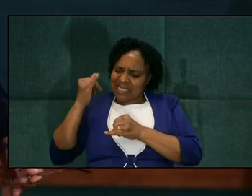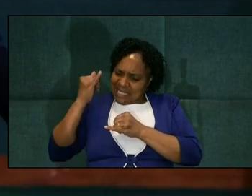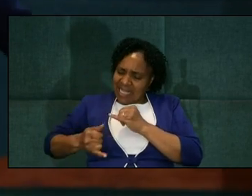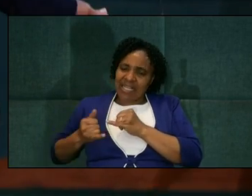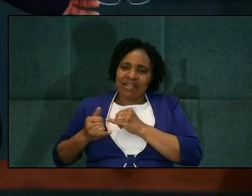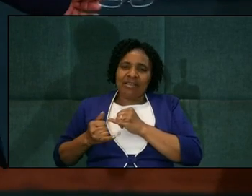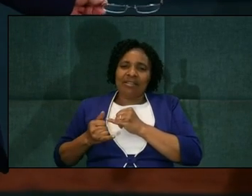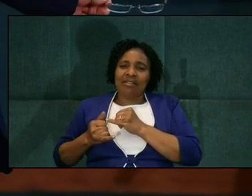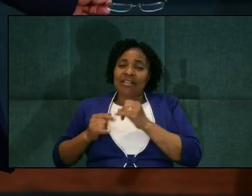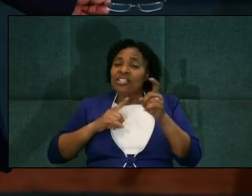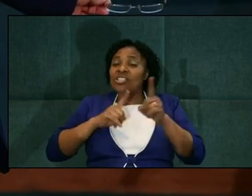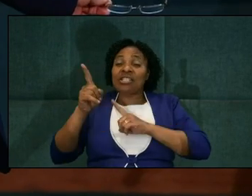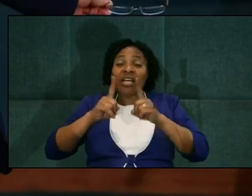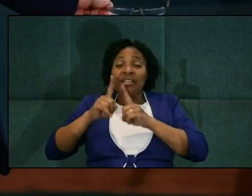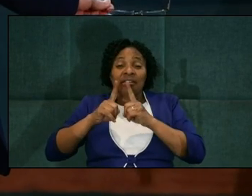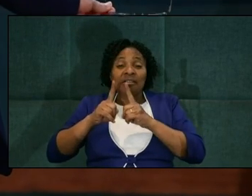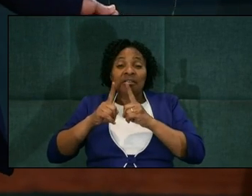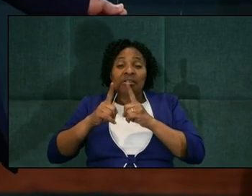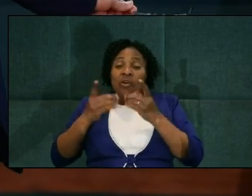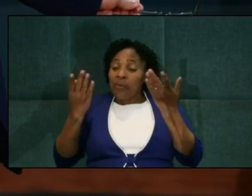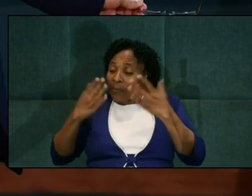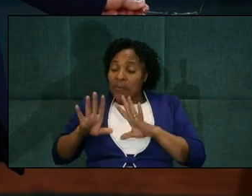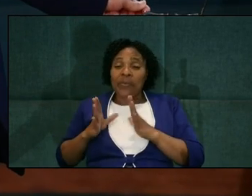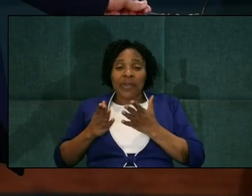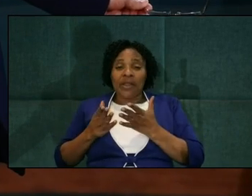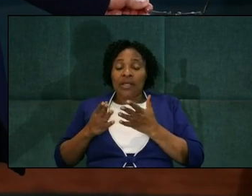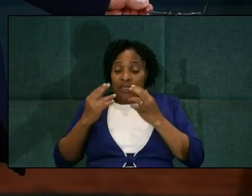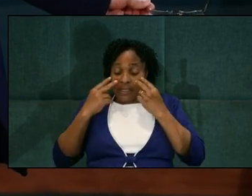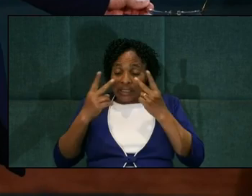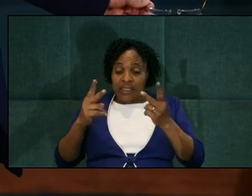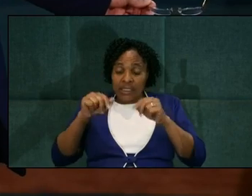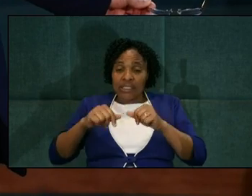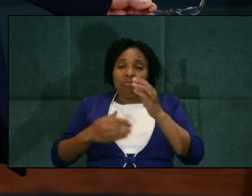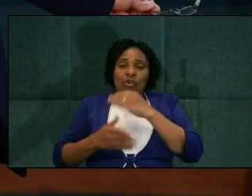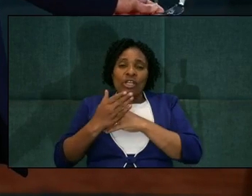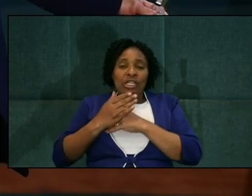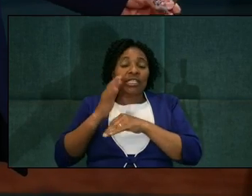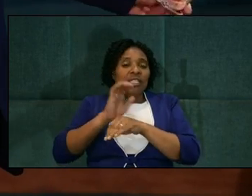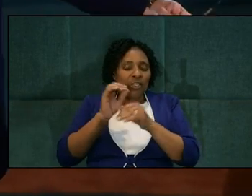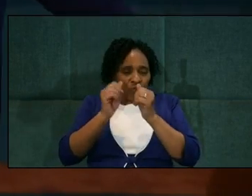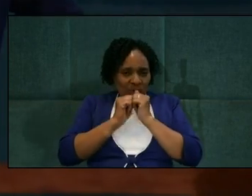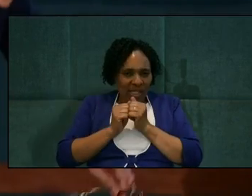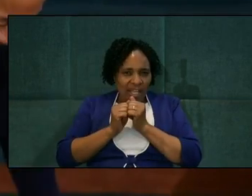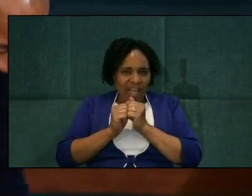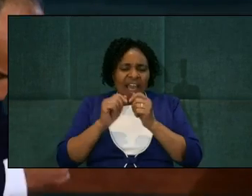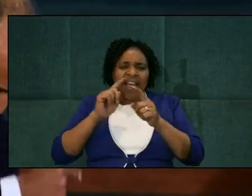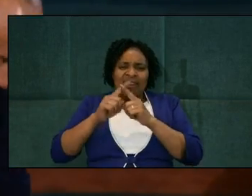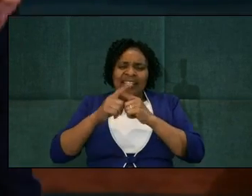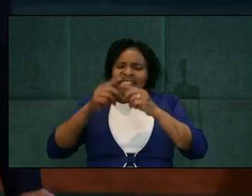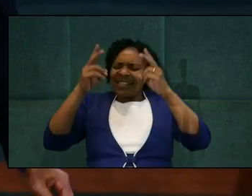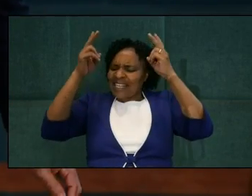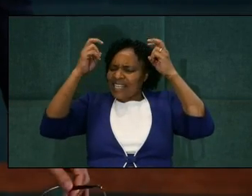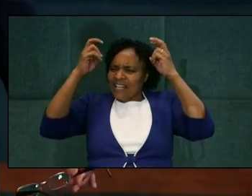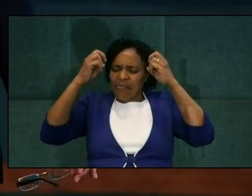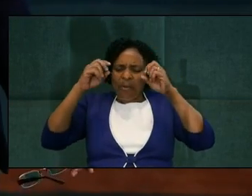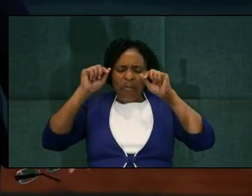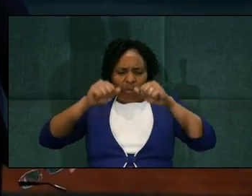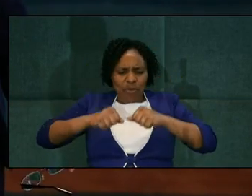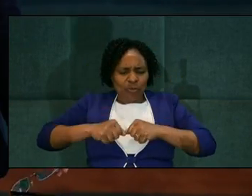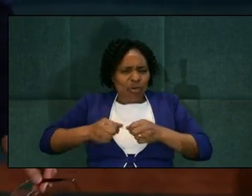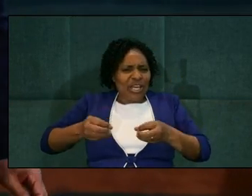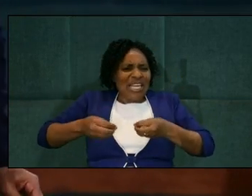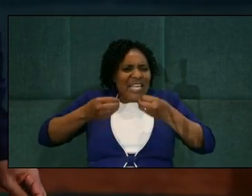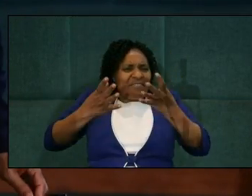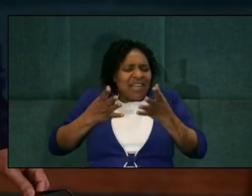Our journey is all but over. We saw it this morning in the prophecy. Is the church with me? And the devil has set up another